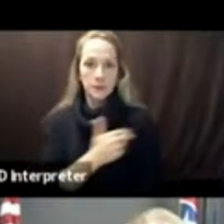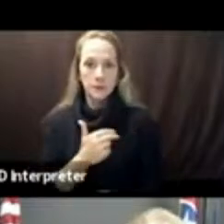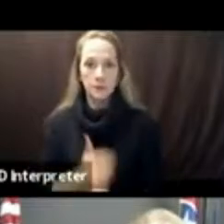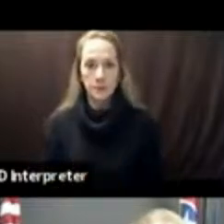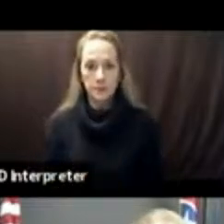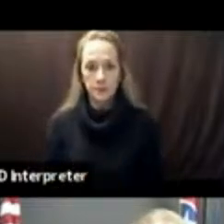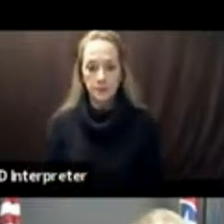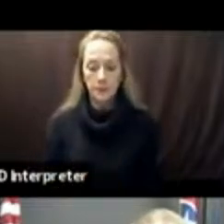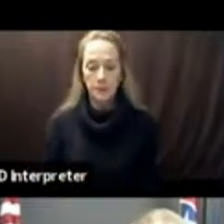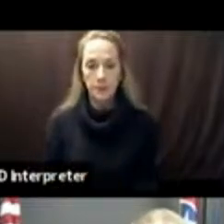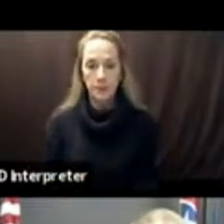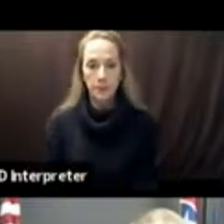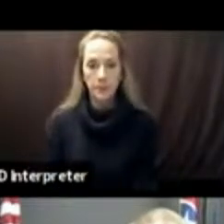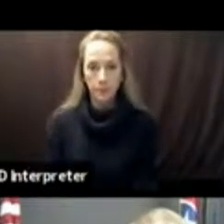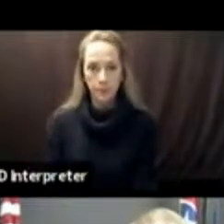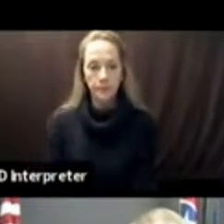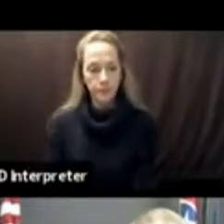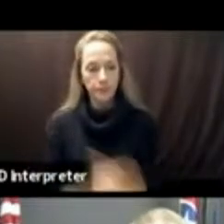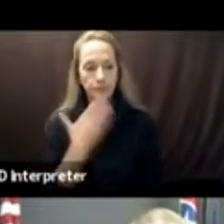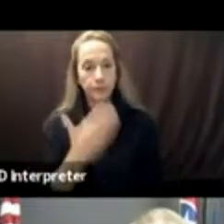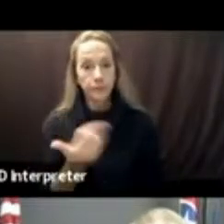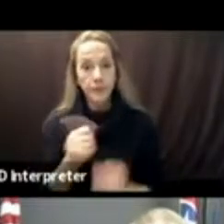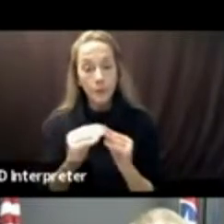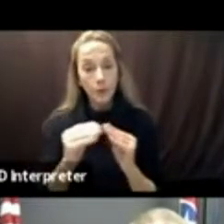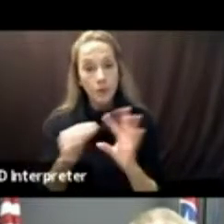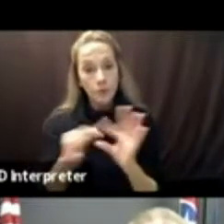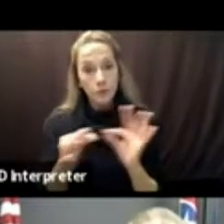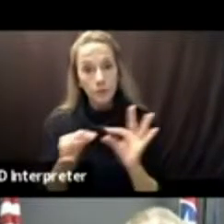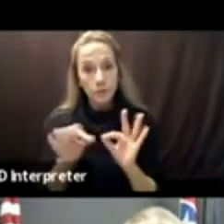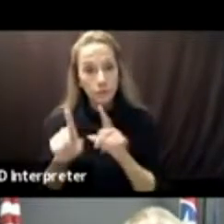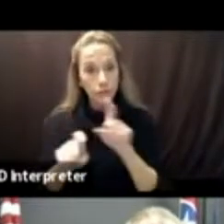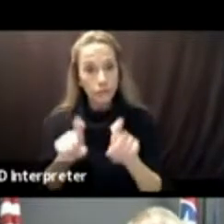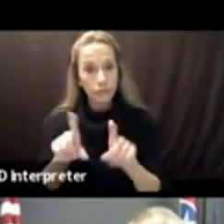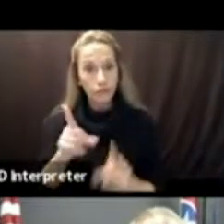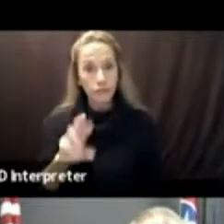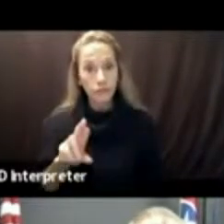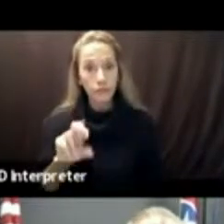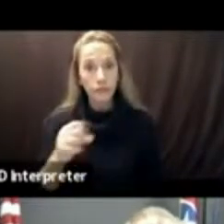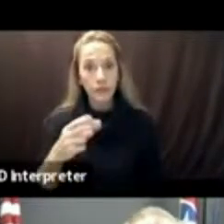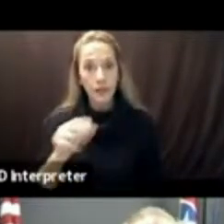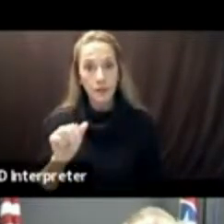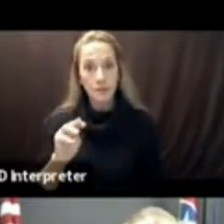Thank you. Any other comments or questions for Dr. Shamiya?